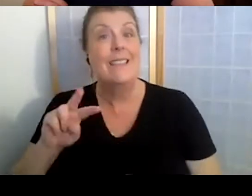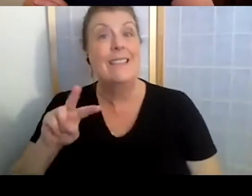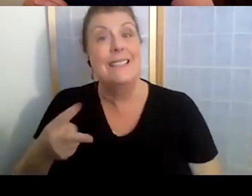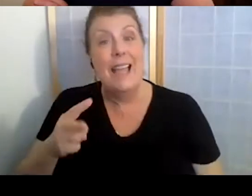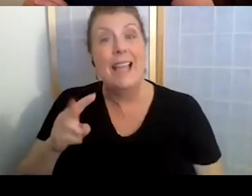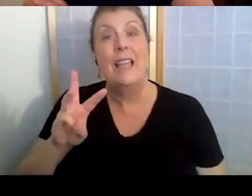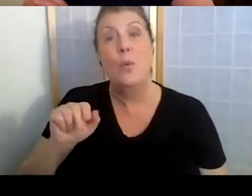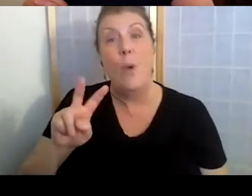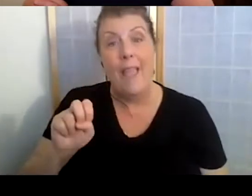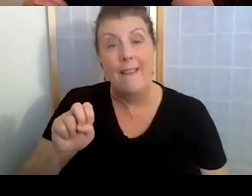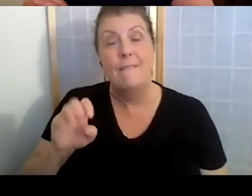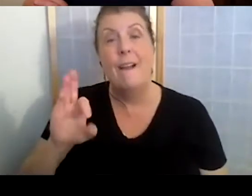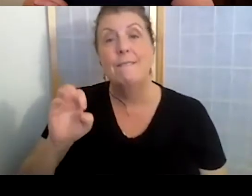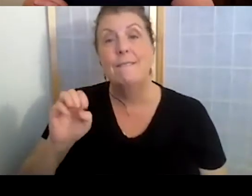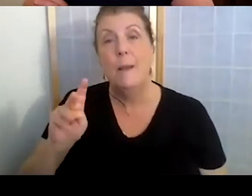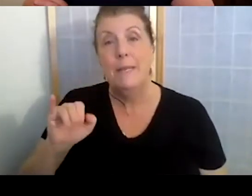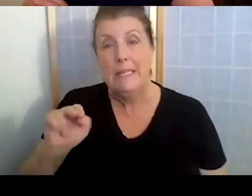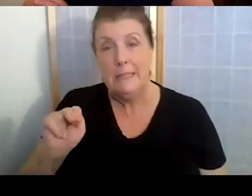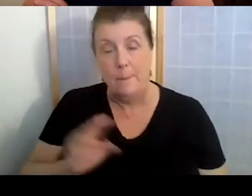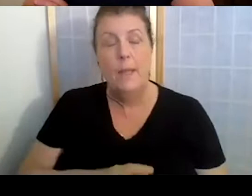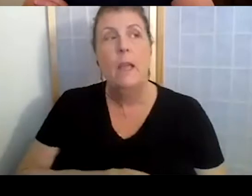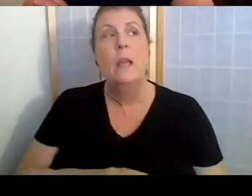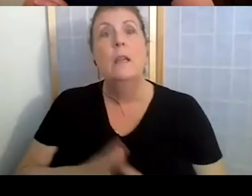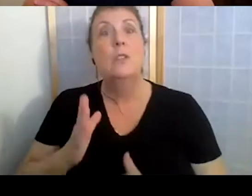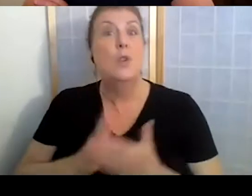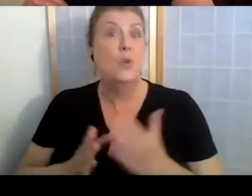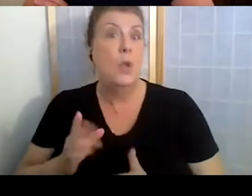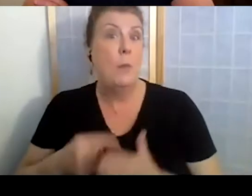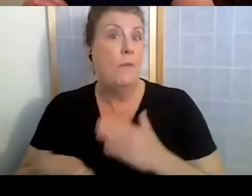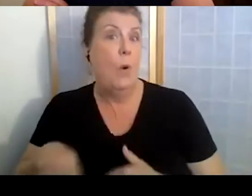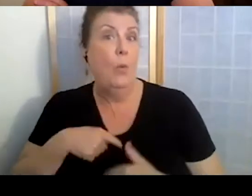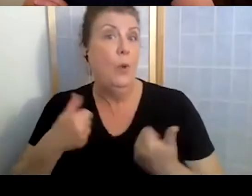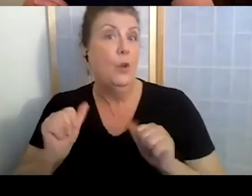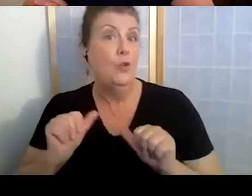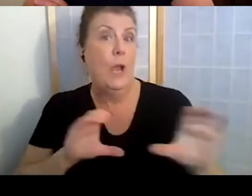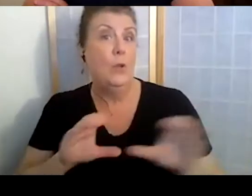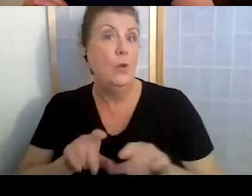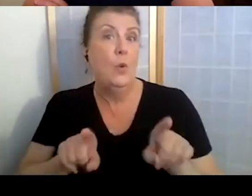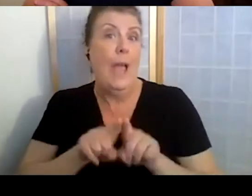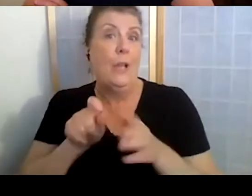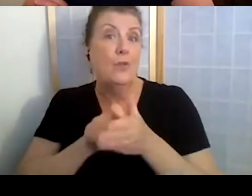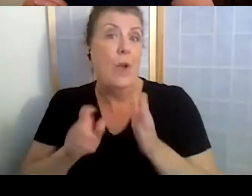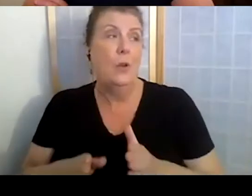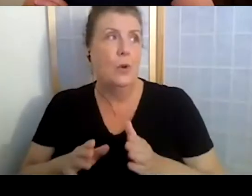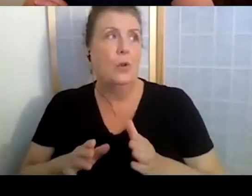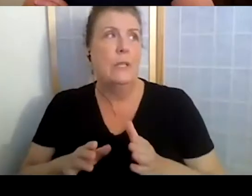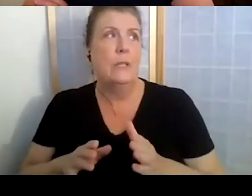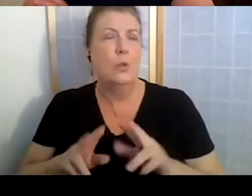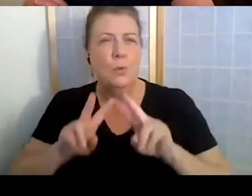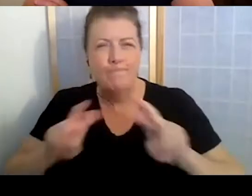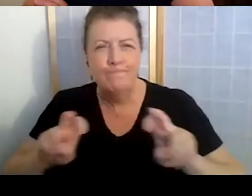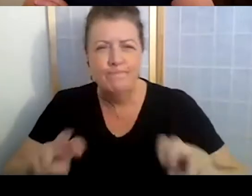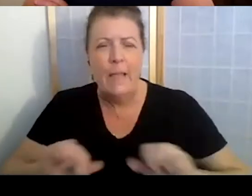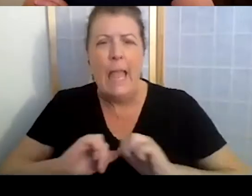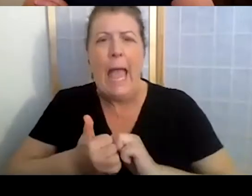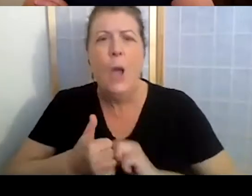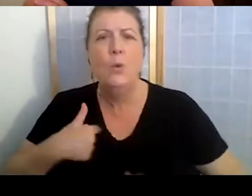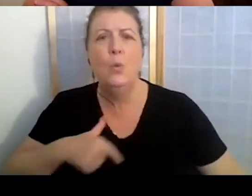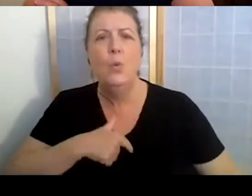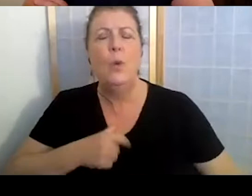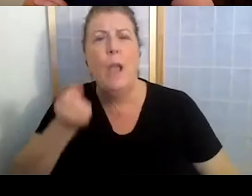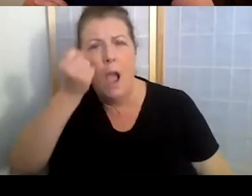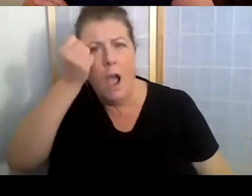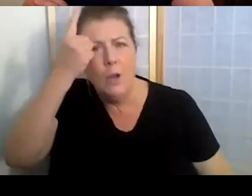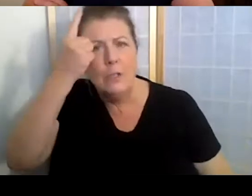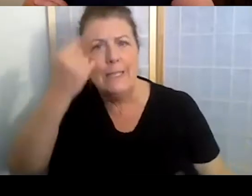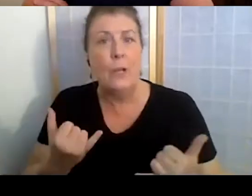could think of like some of what we were trying to do as writers is like, how do we understand today? You know, whether it's the rise of